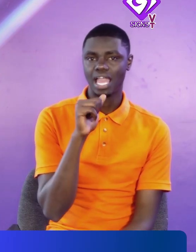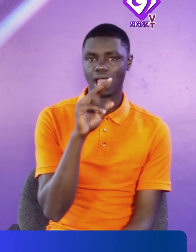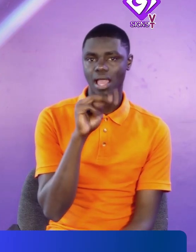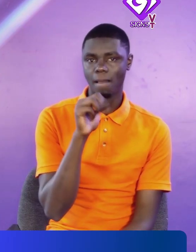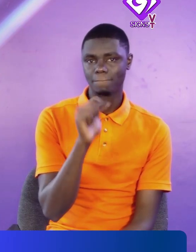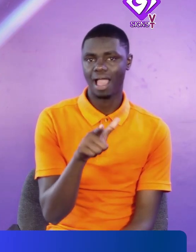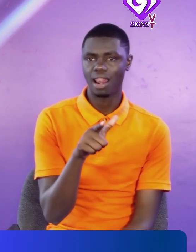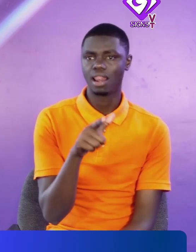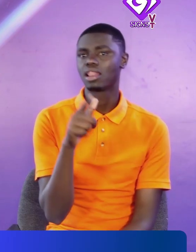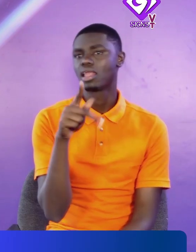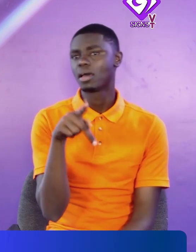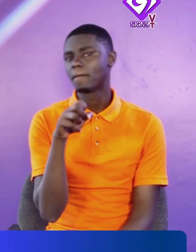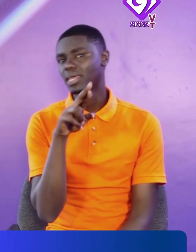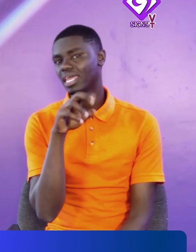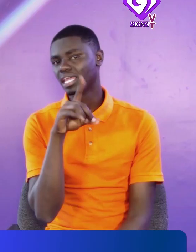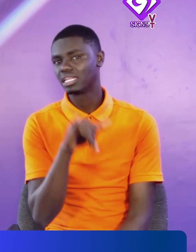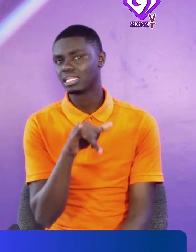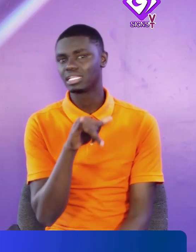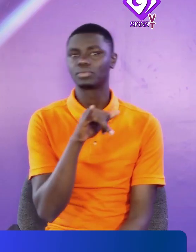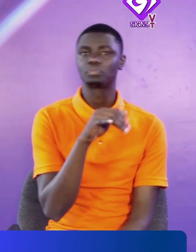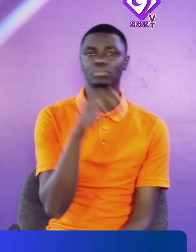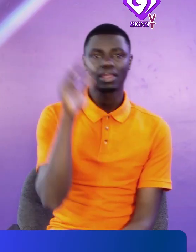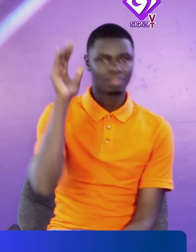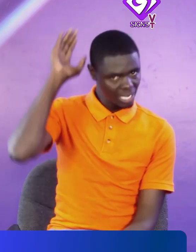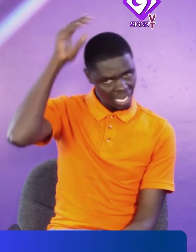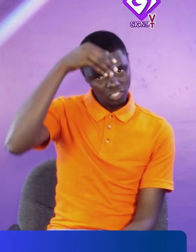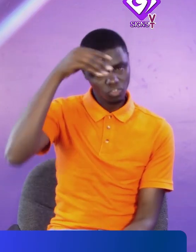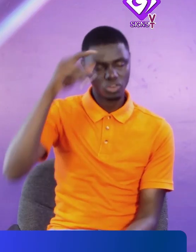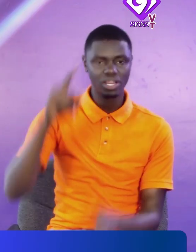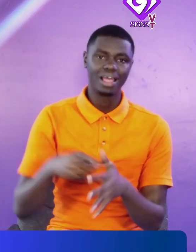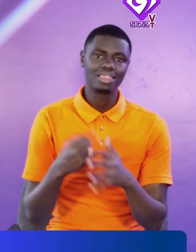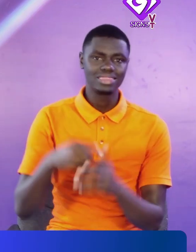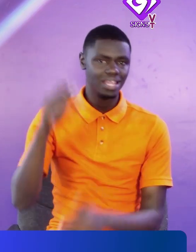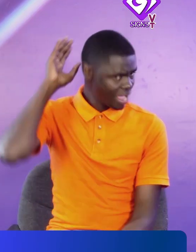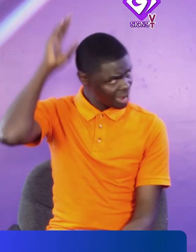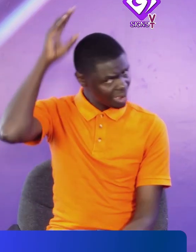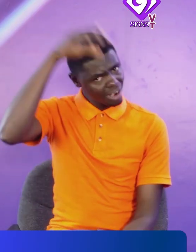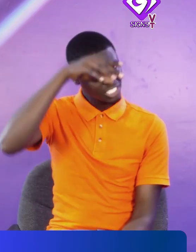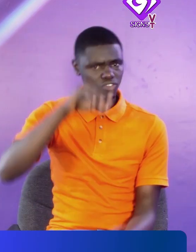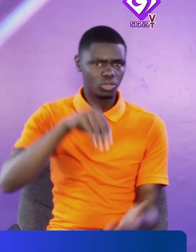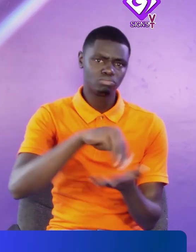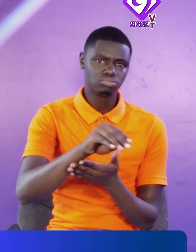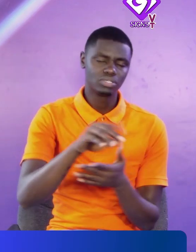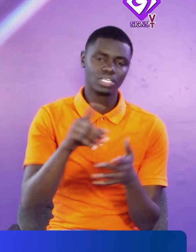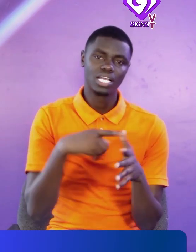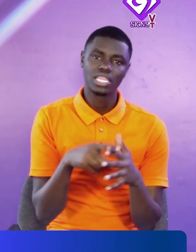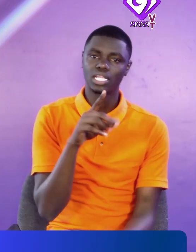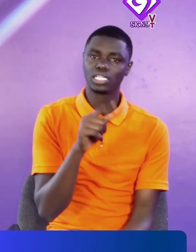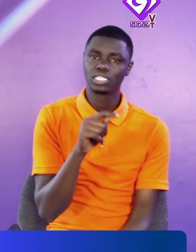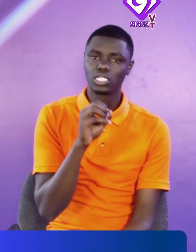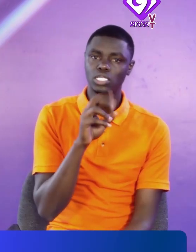akamtafuta Rashford akaleta tu cross na Ferran Torres akatapin, Barcelona